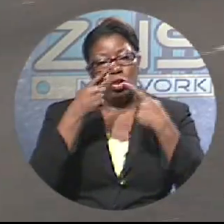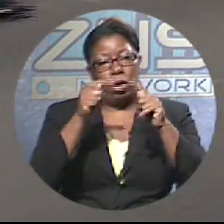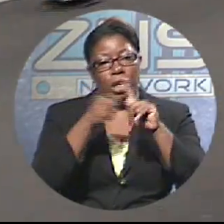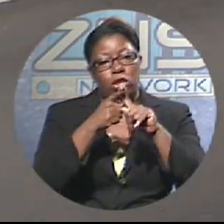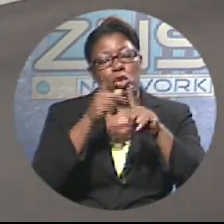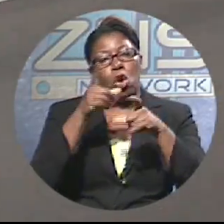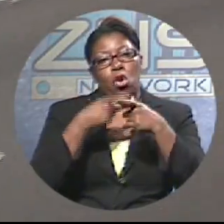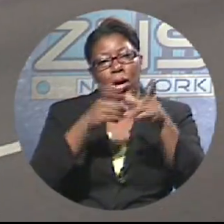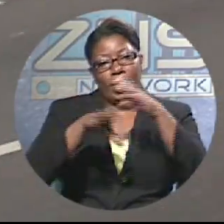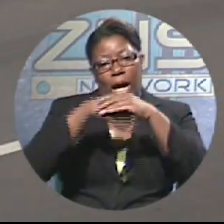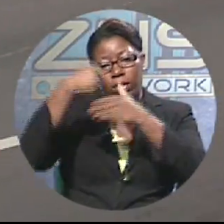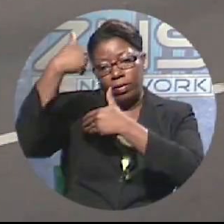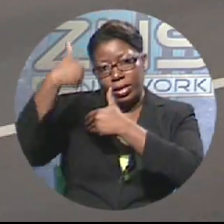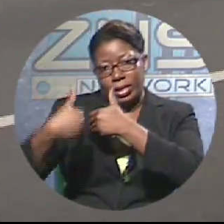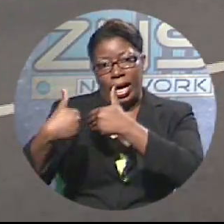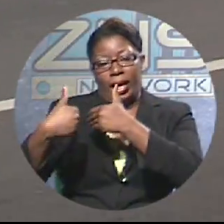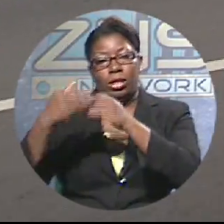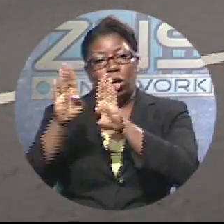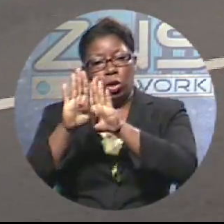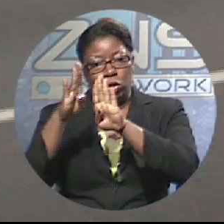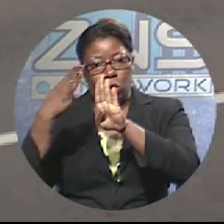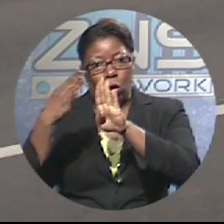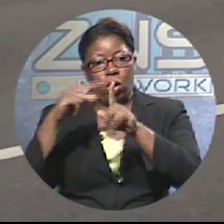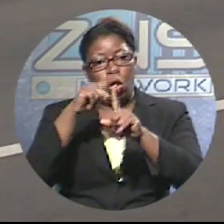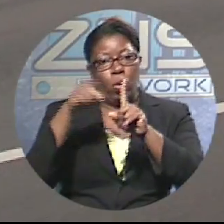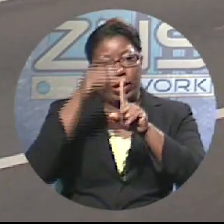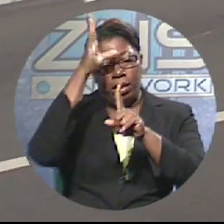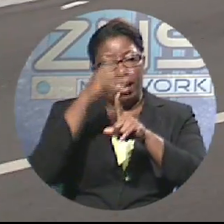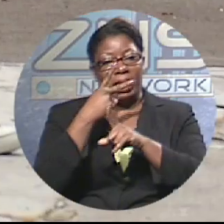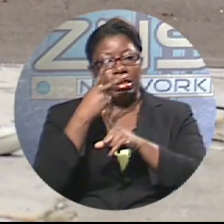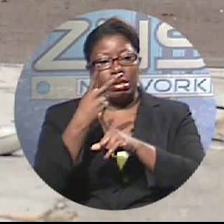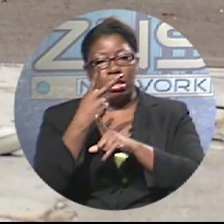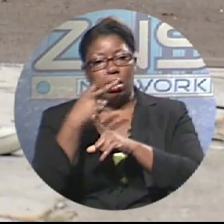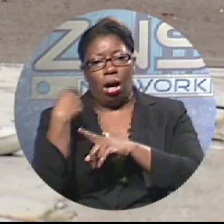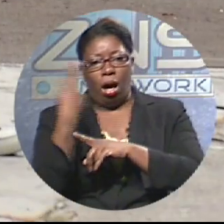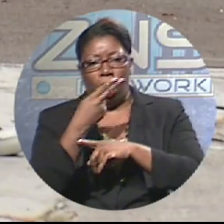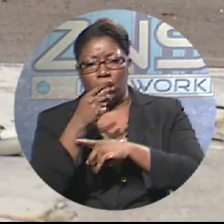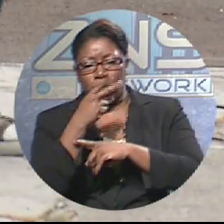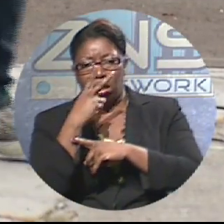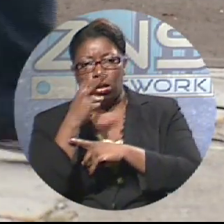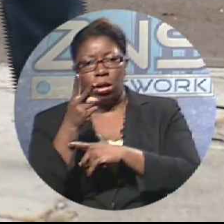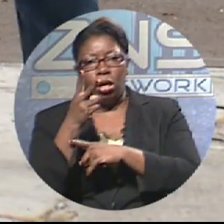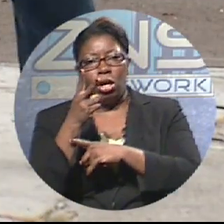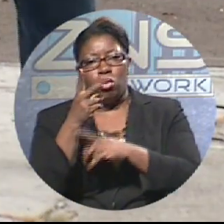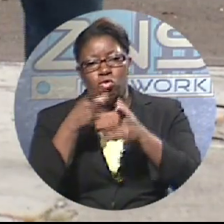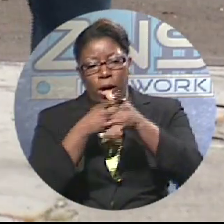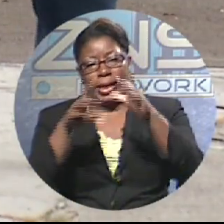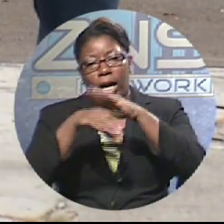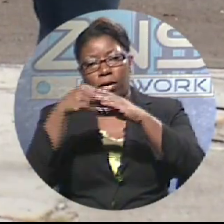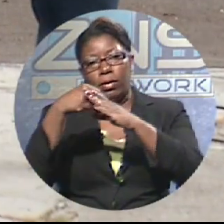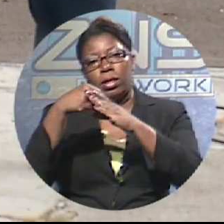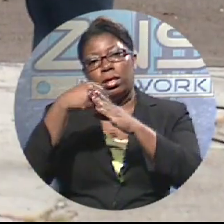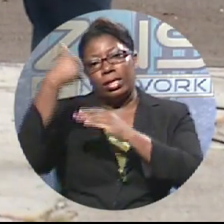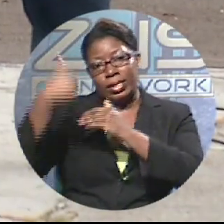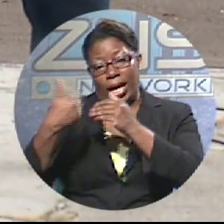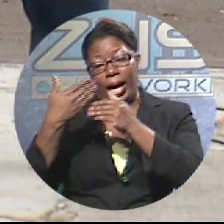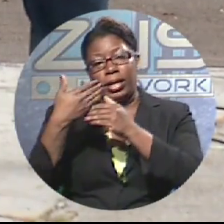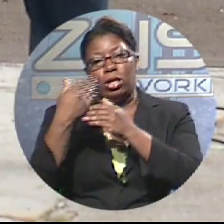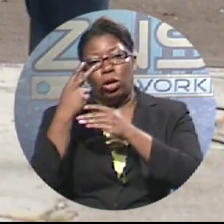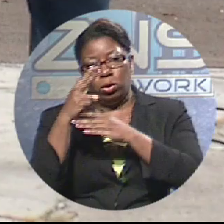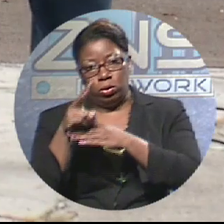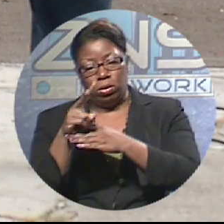side door. And then when he see us coming out the side, he turn back, walk down the hill, and he just start firing. So you were here as well for